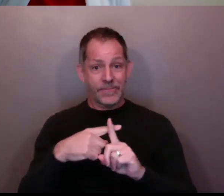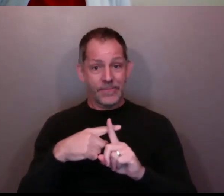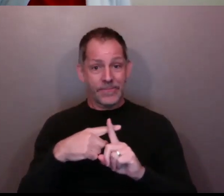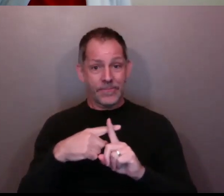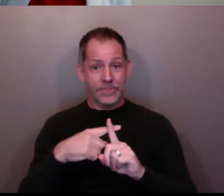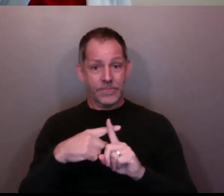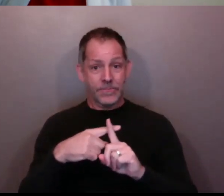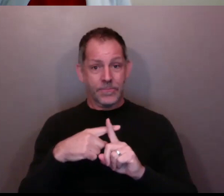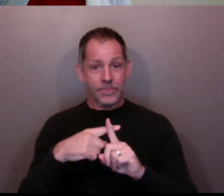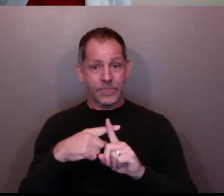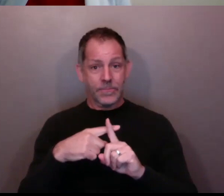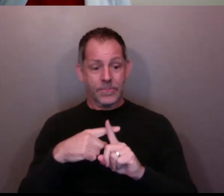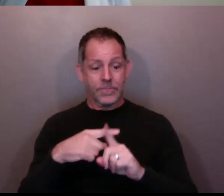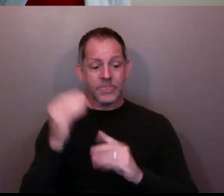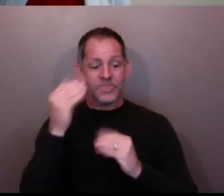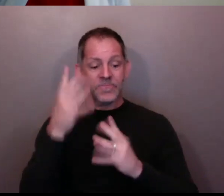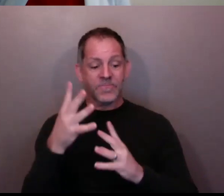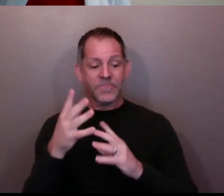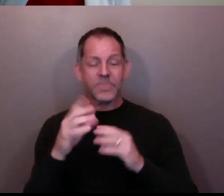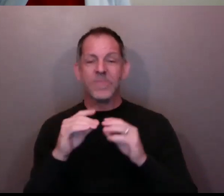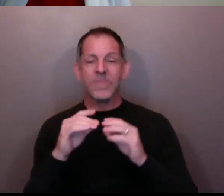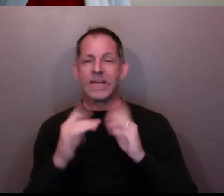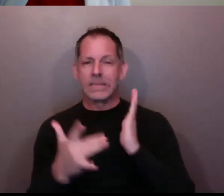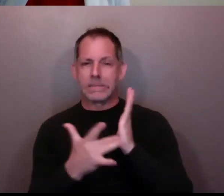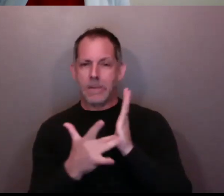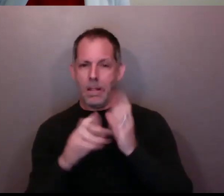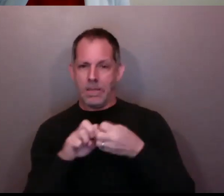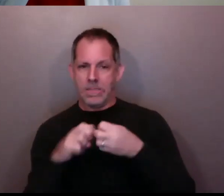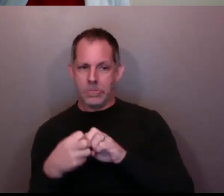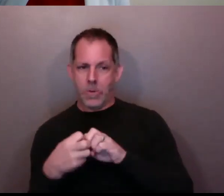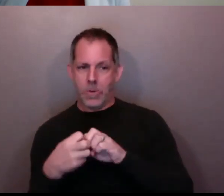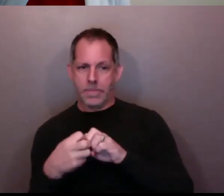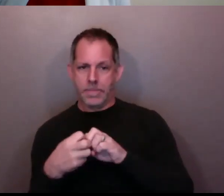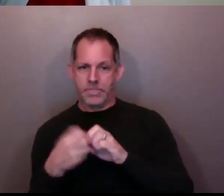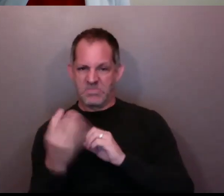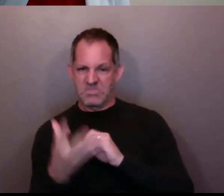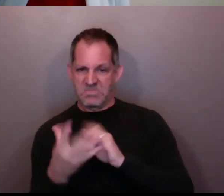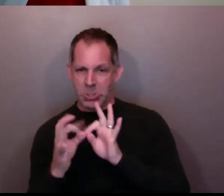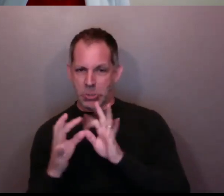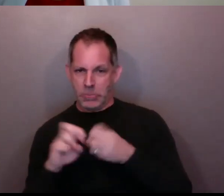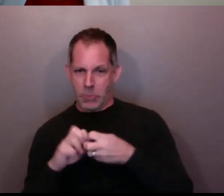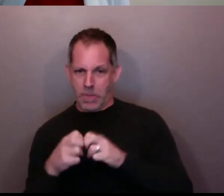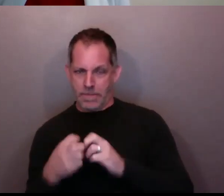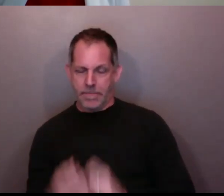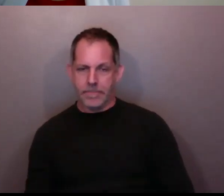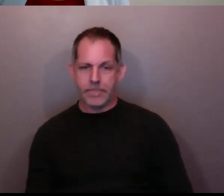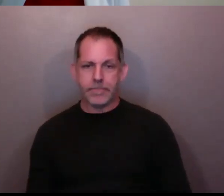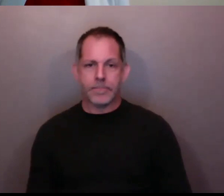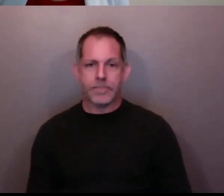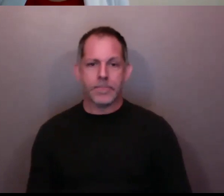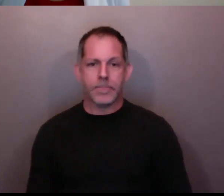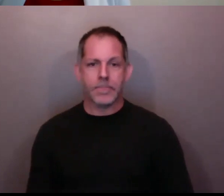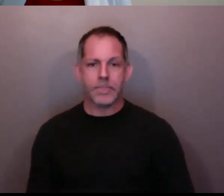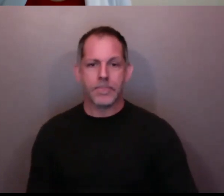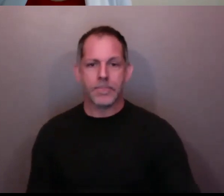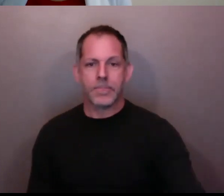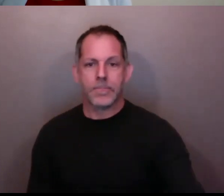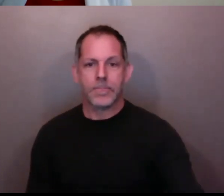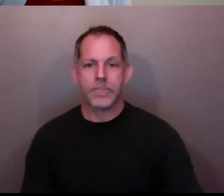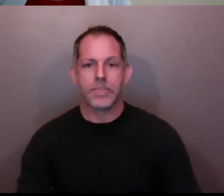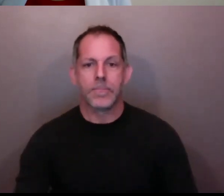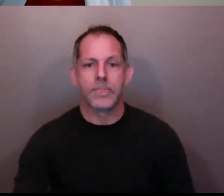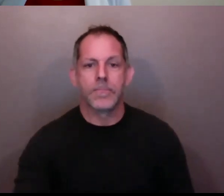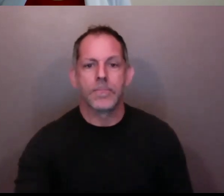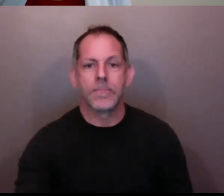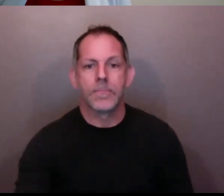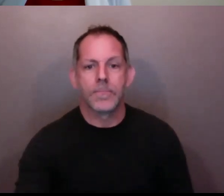We'd like to see more testing occurring. So I think that's concerning. It bears watching. This recent decline that we've